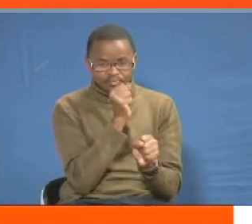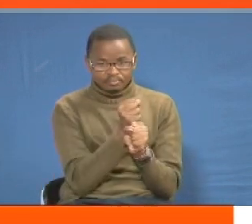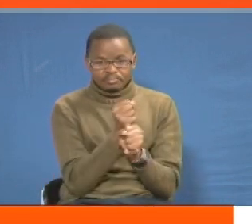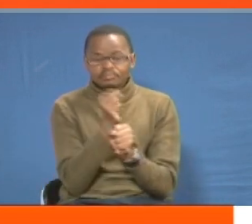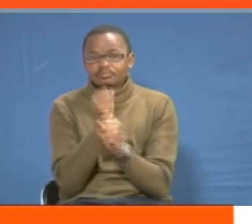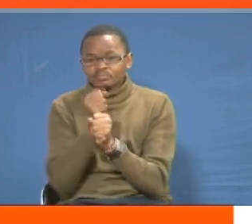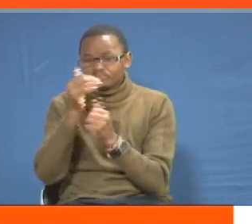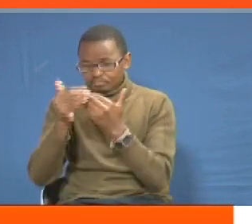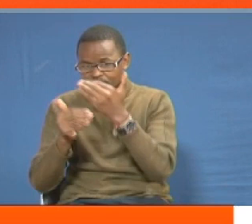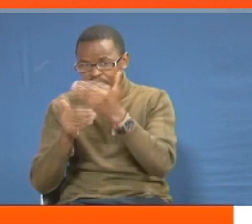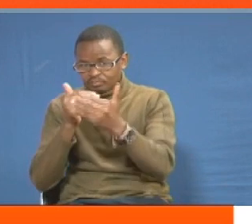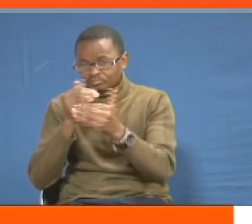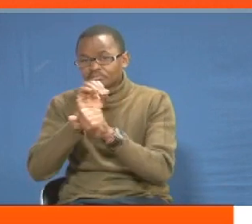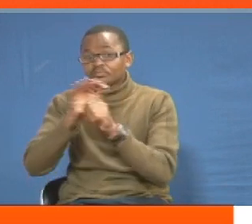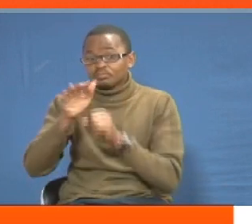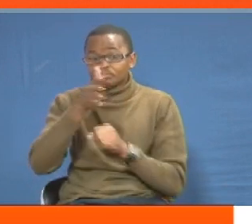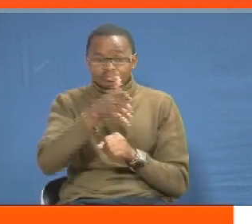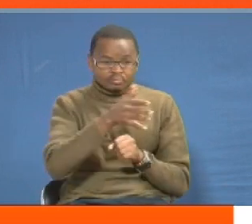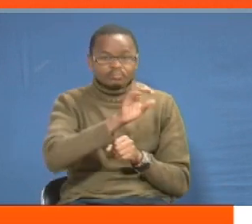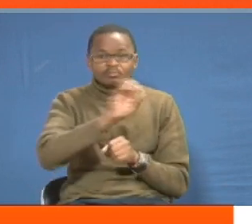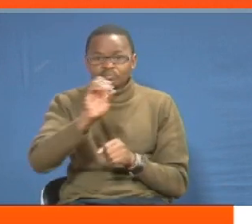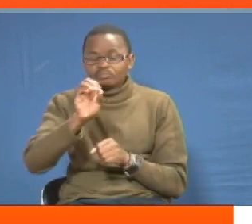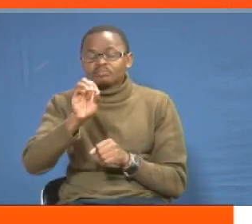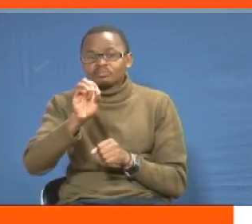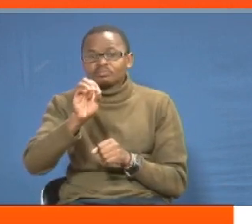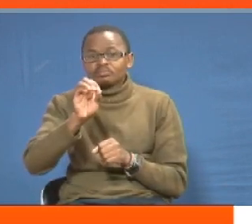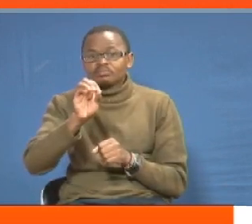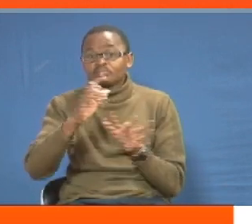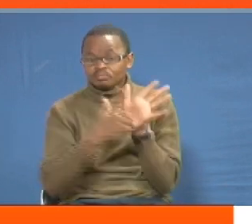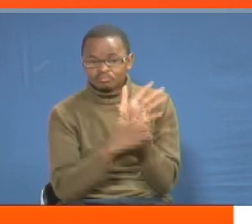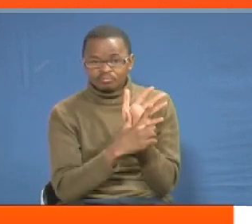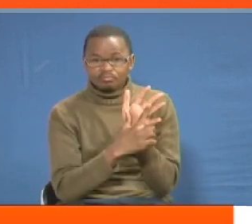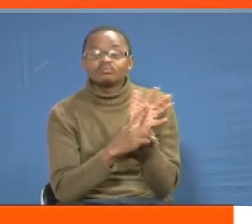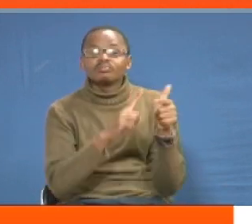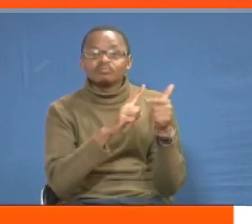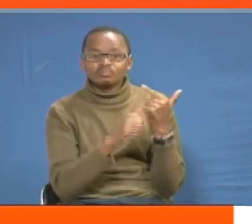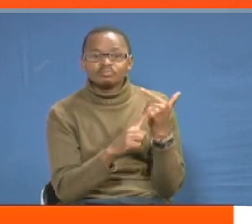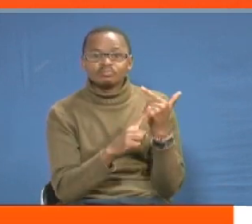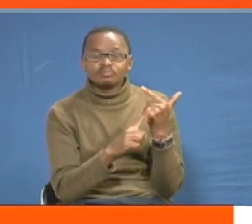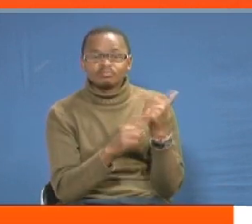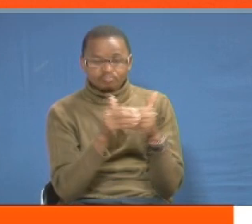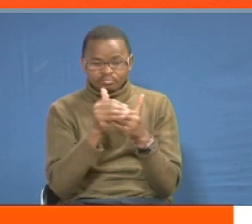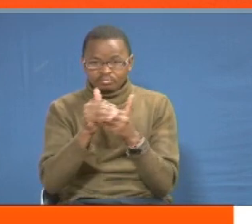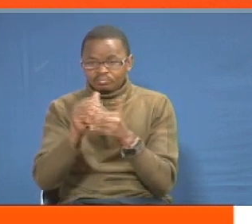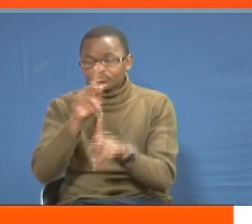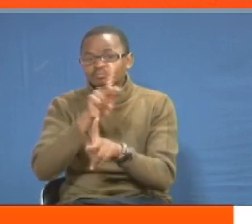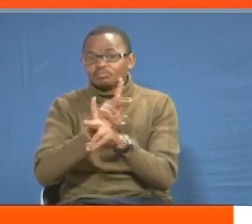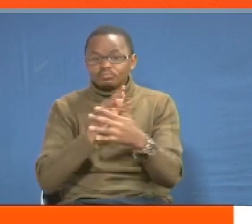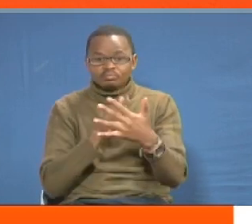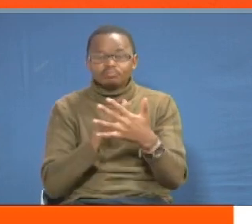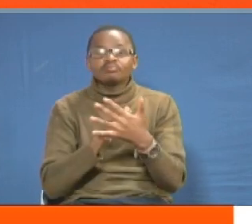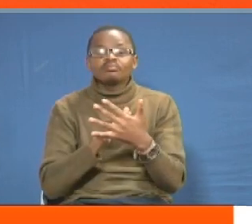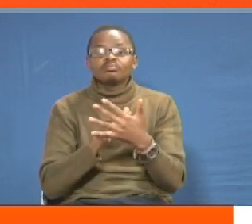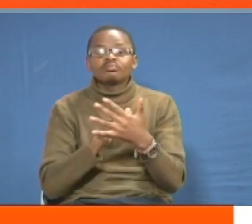made progress, COVID or no COVID. Number one, there are legislations that guide prevention